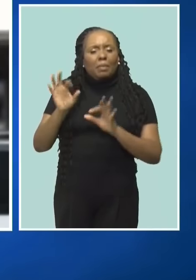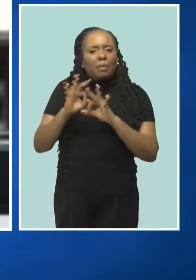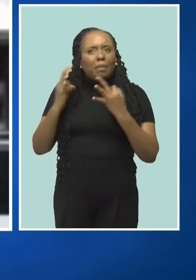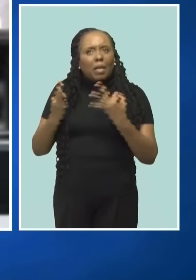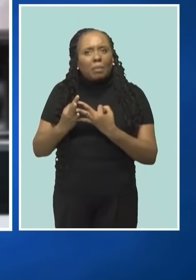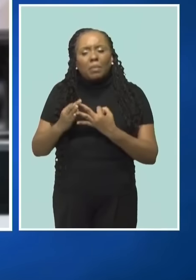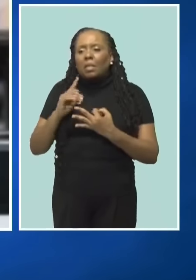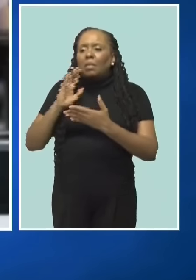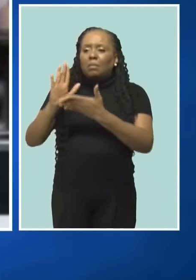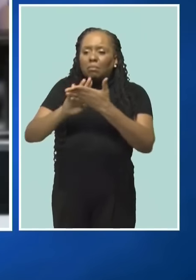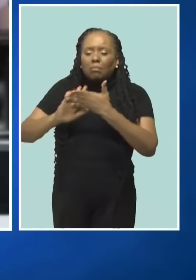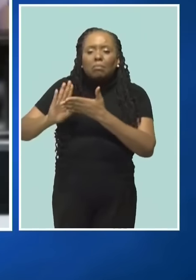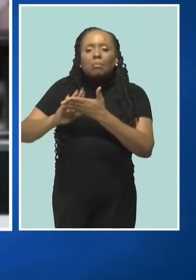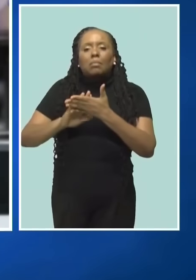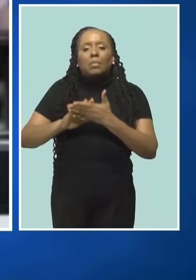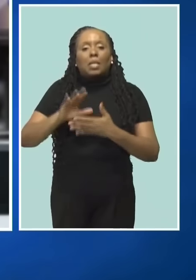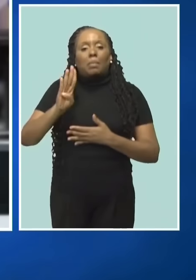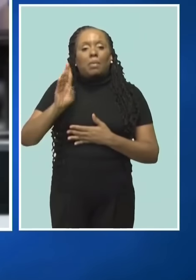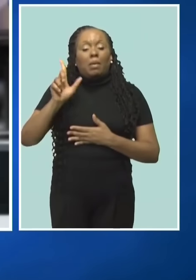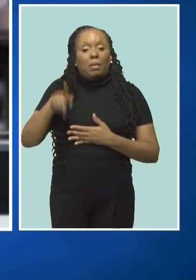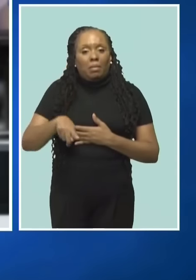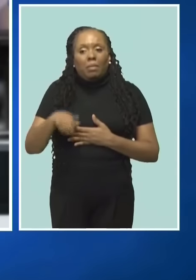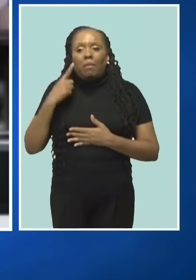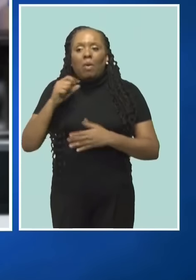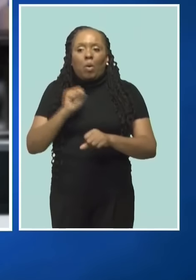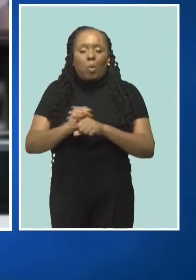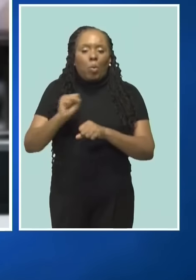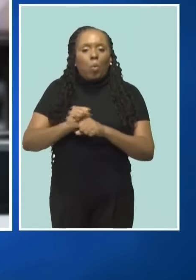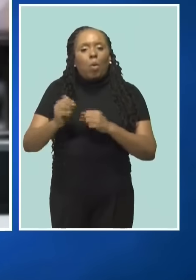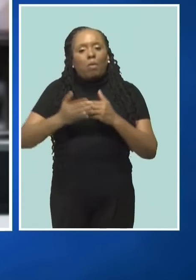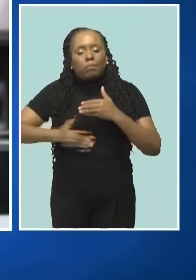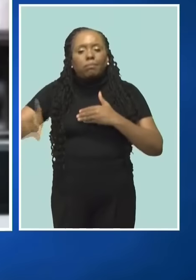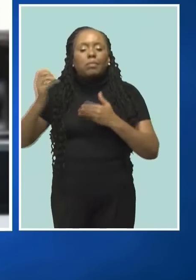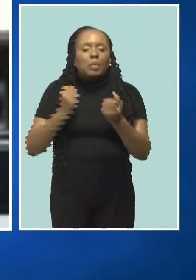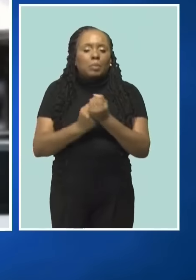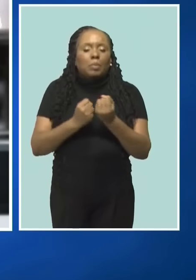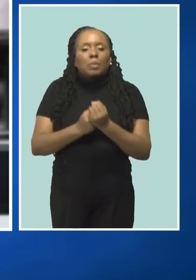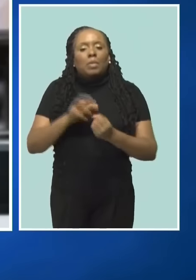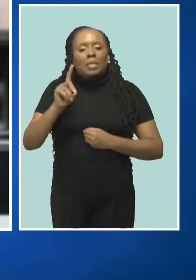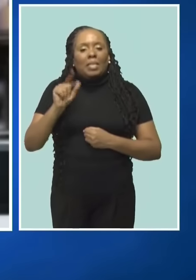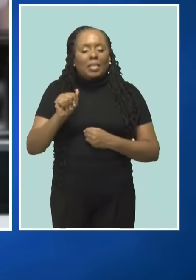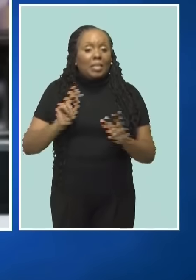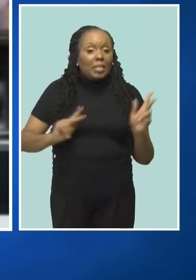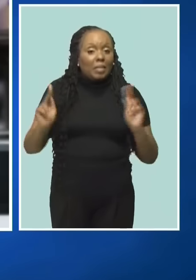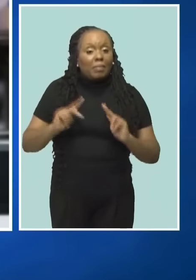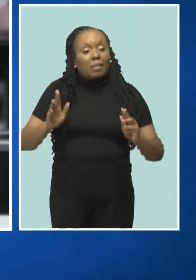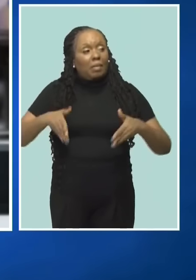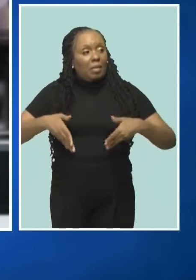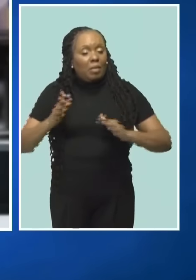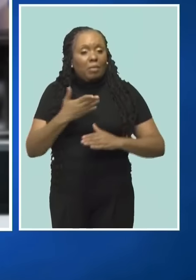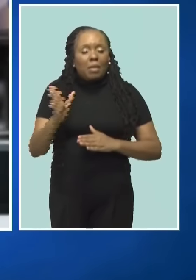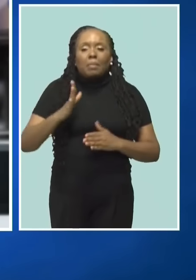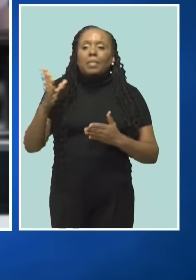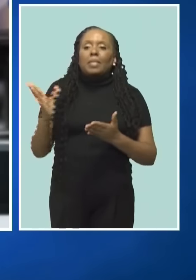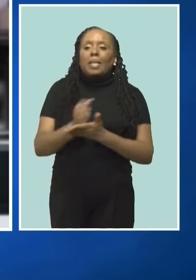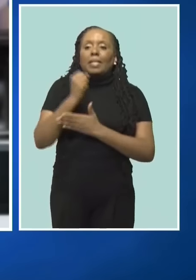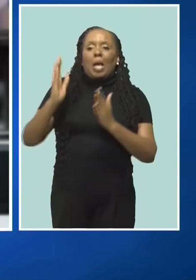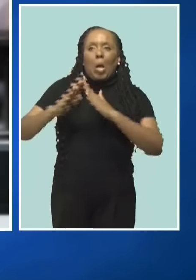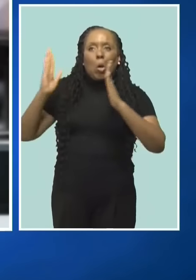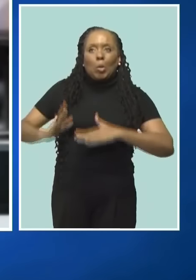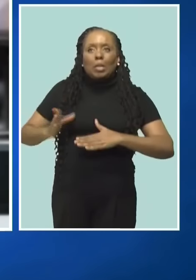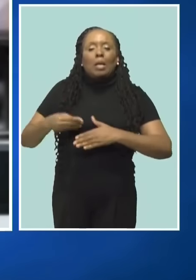paid kudos to the Barbados Labour Party for its work in advancing the cause of the disabled, allowing them to secure housing and apply